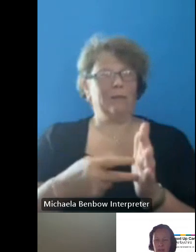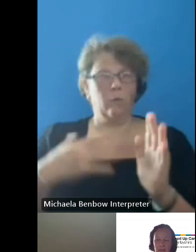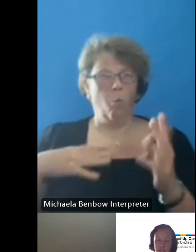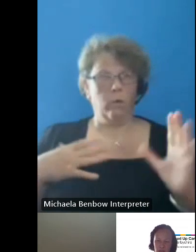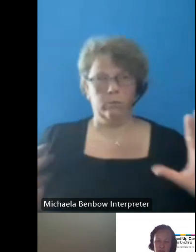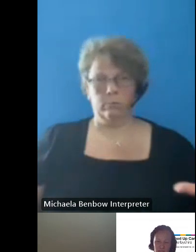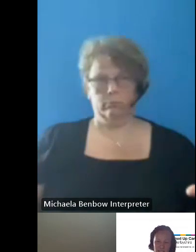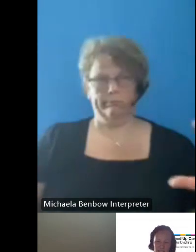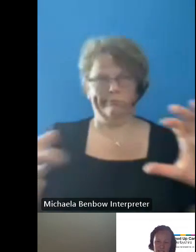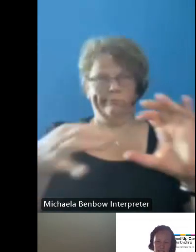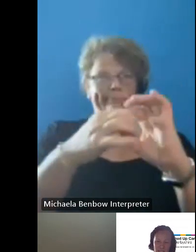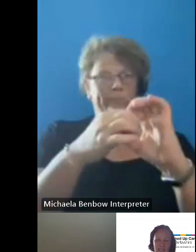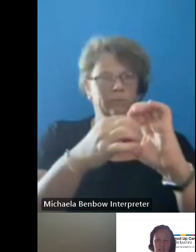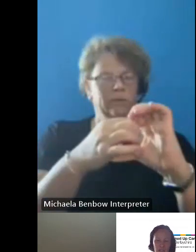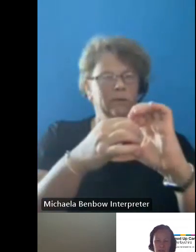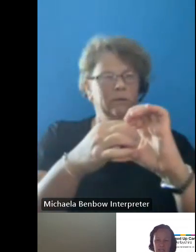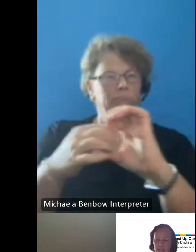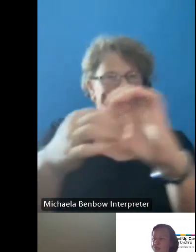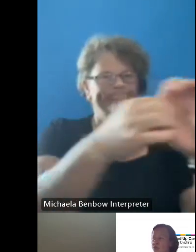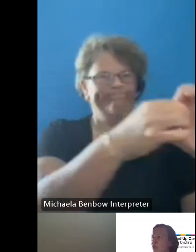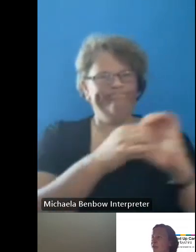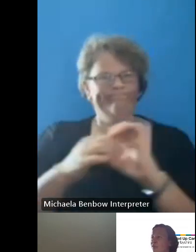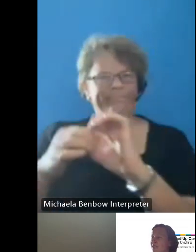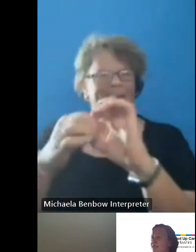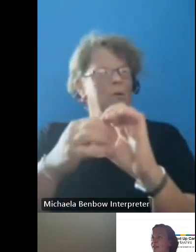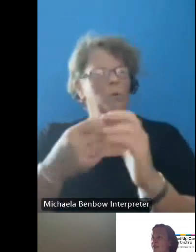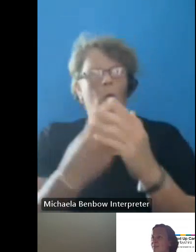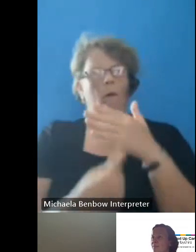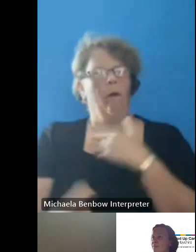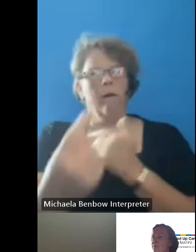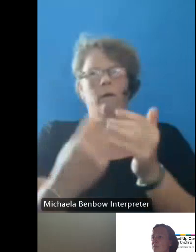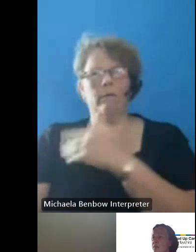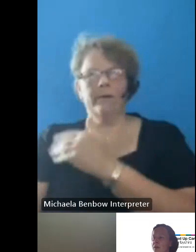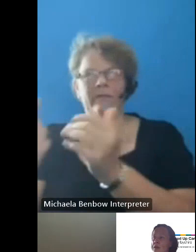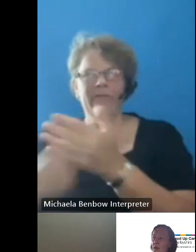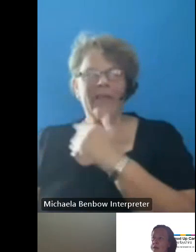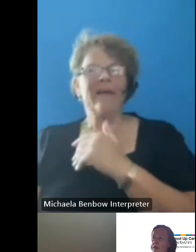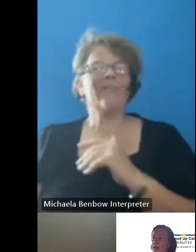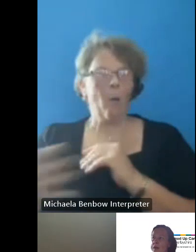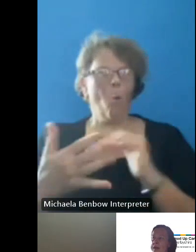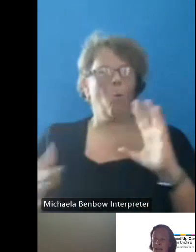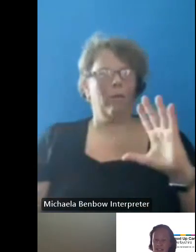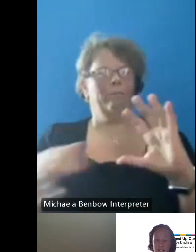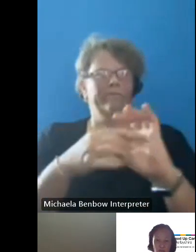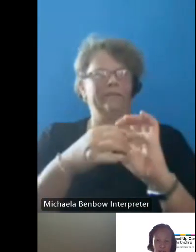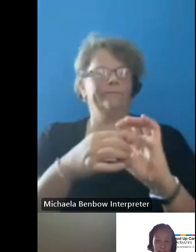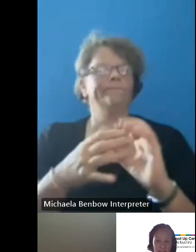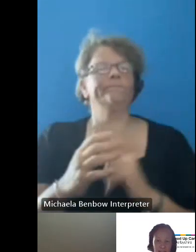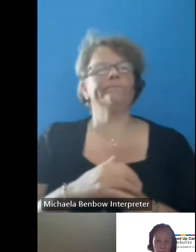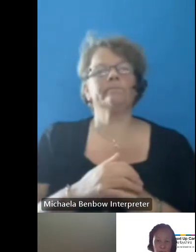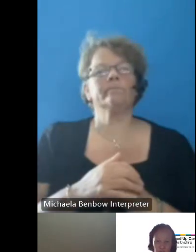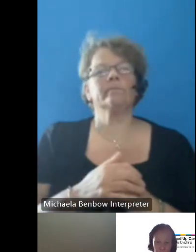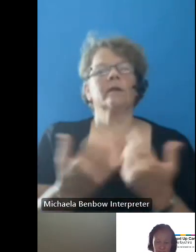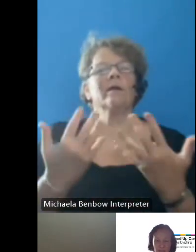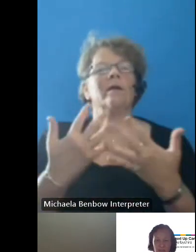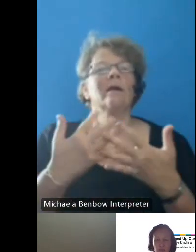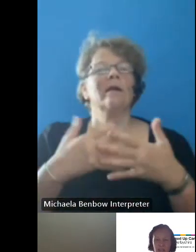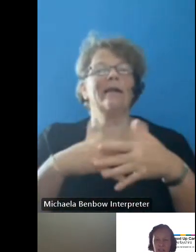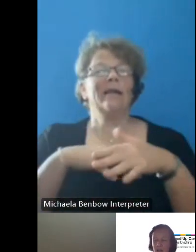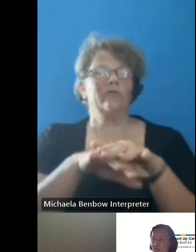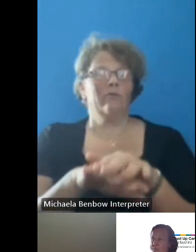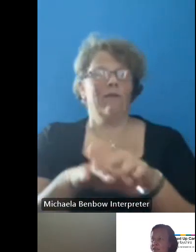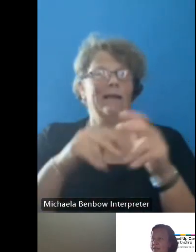just to show that this is not in isolation. These things all kind of fit together. as an integrated care board, and obviously